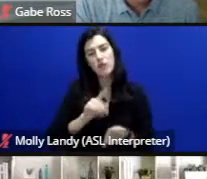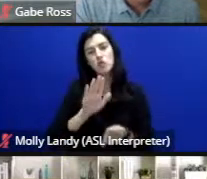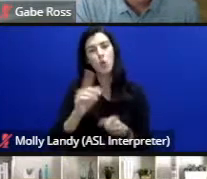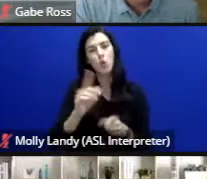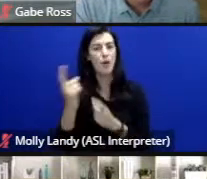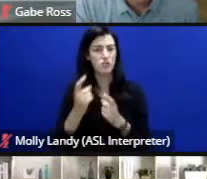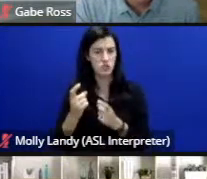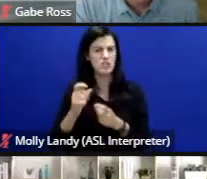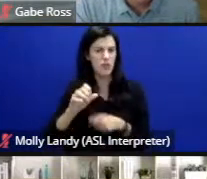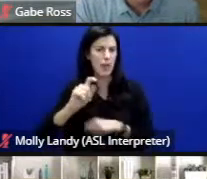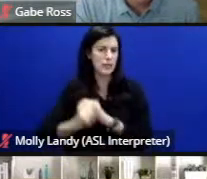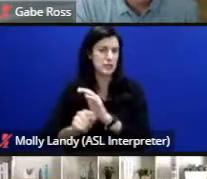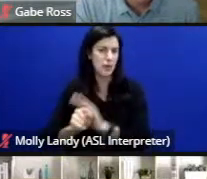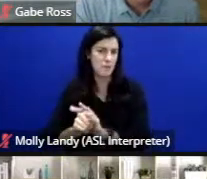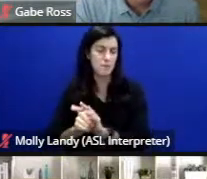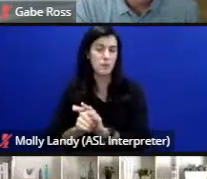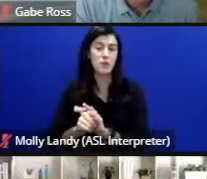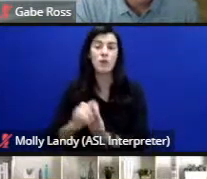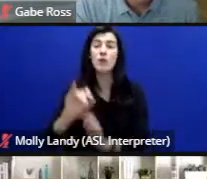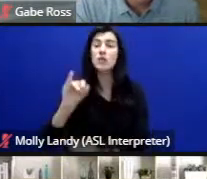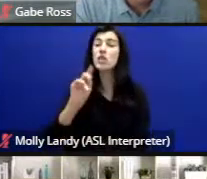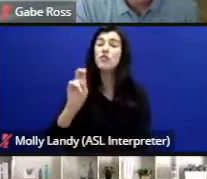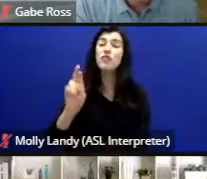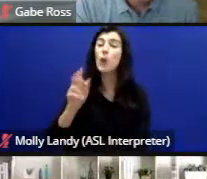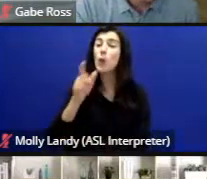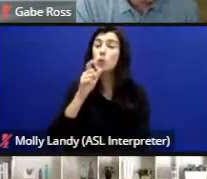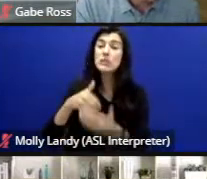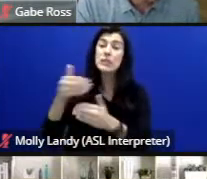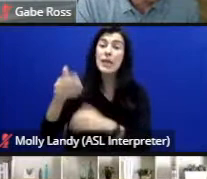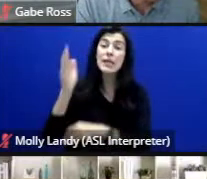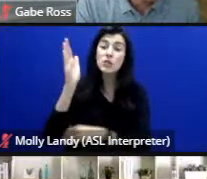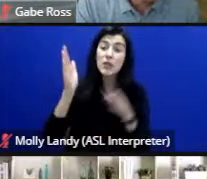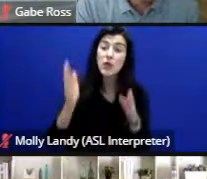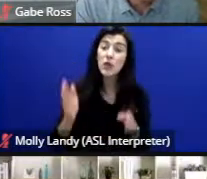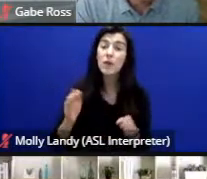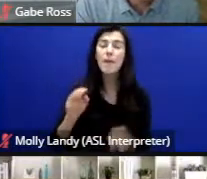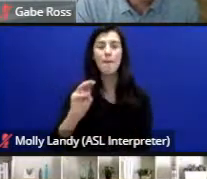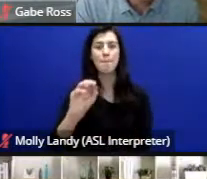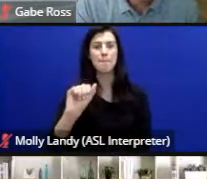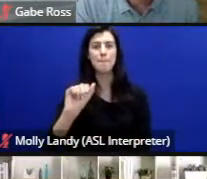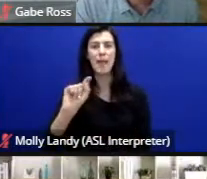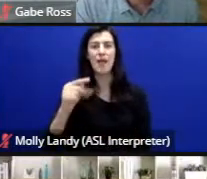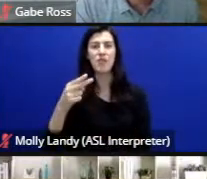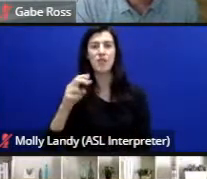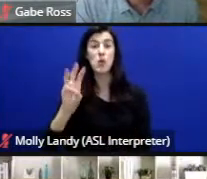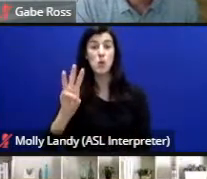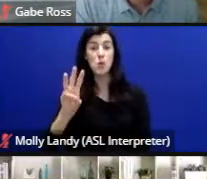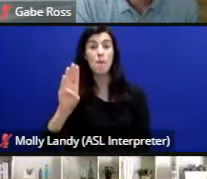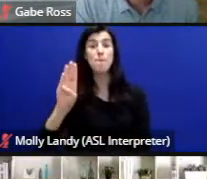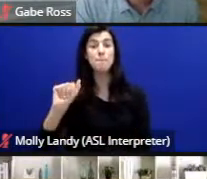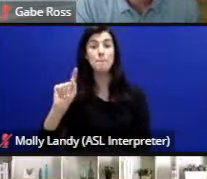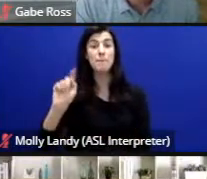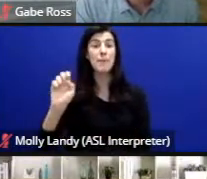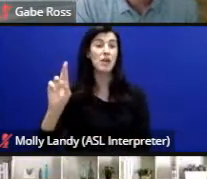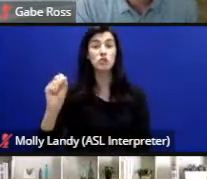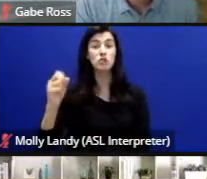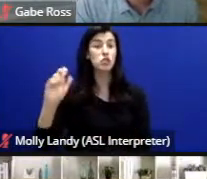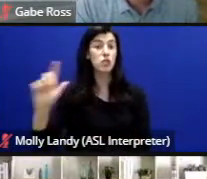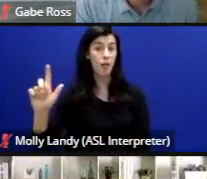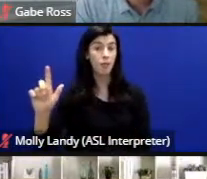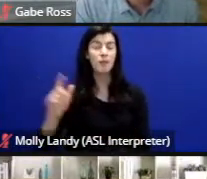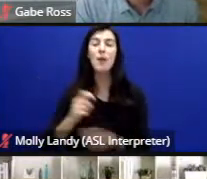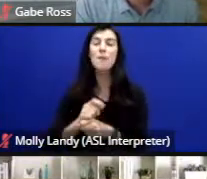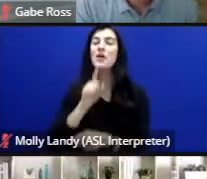So with that, Jennifer, who is our next speaker? Matthew Battershell. And make sure you all